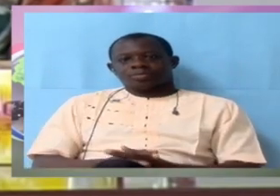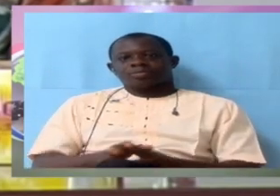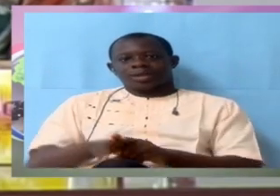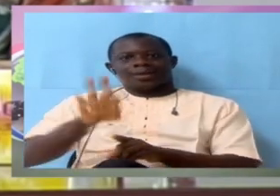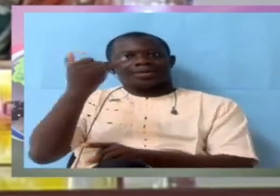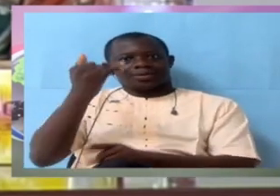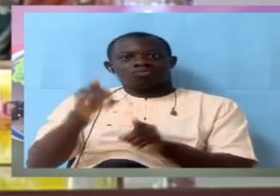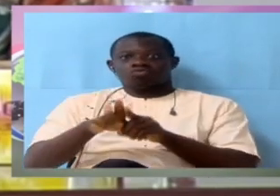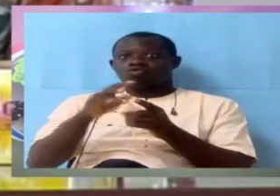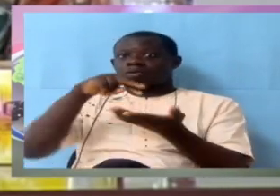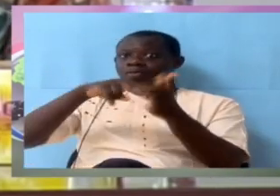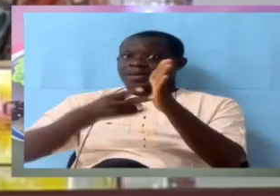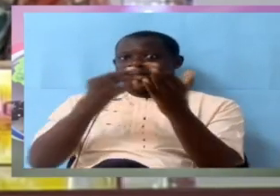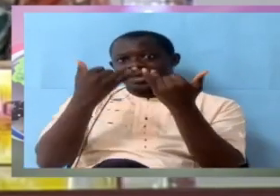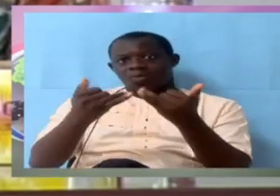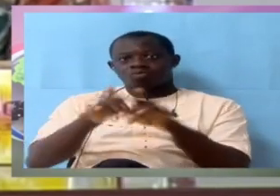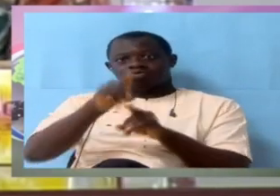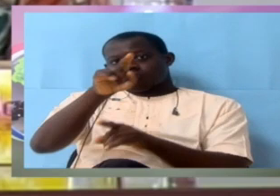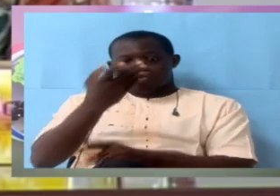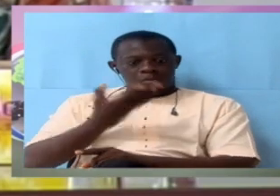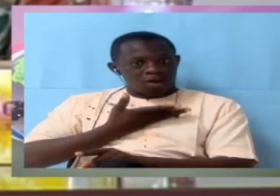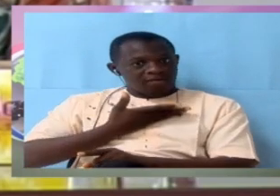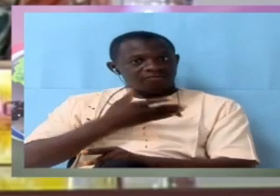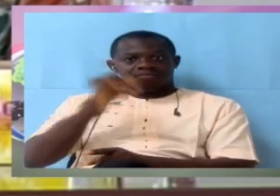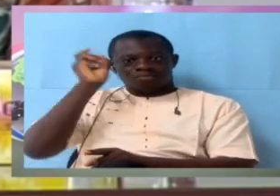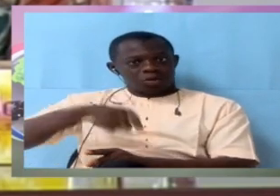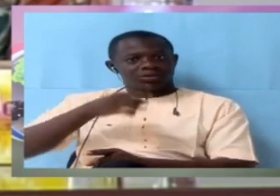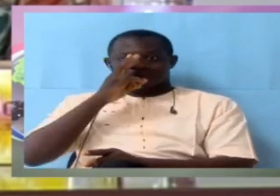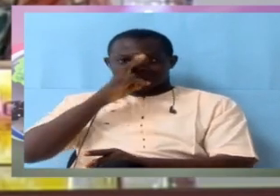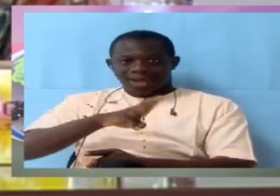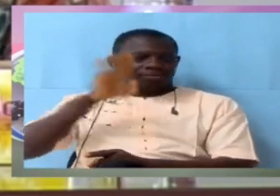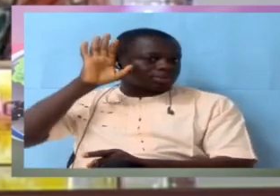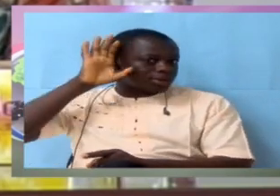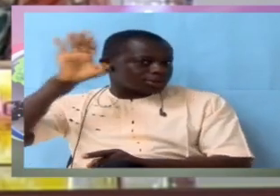Therefore, in this regard, you will have to listen to my questions in English. Okay.